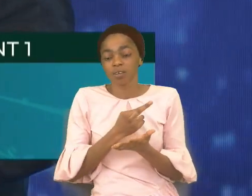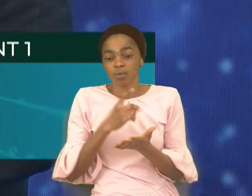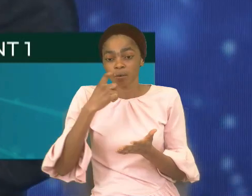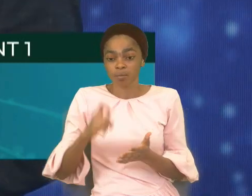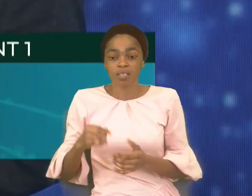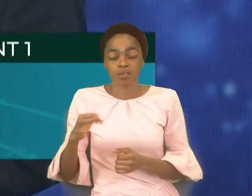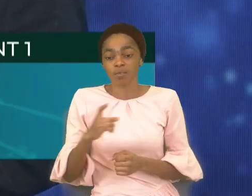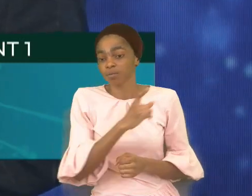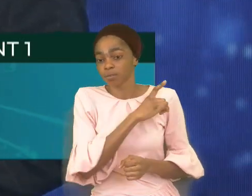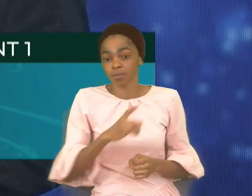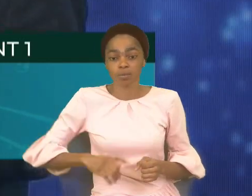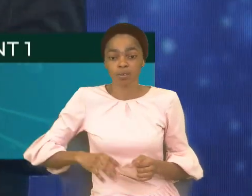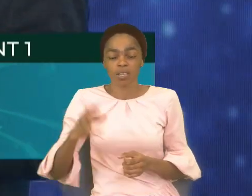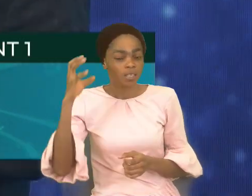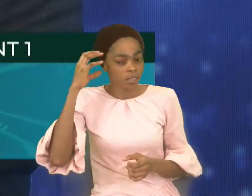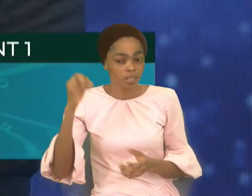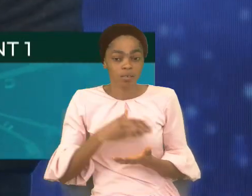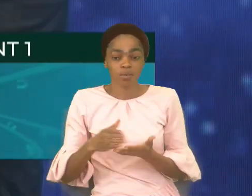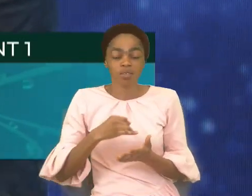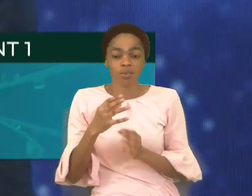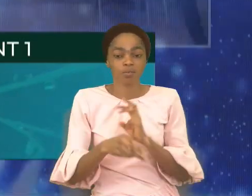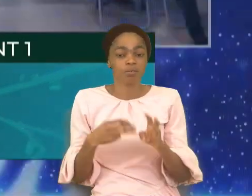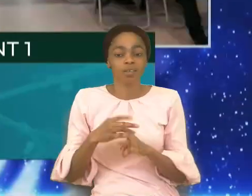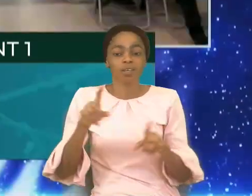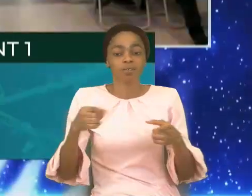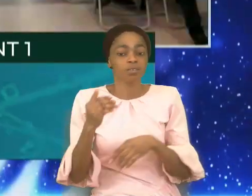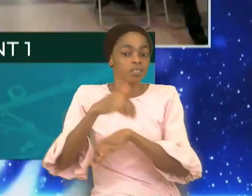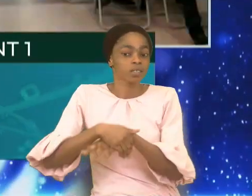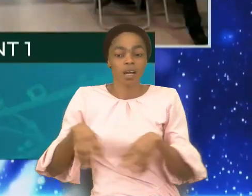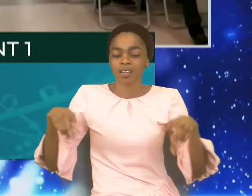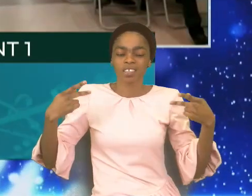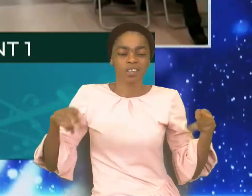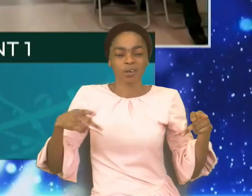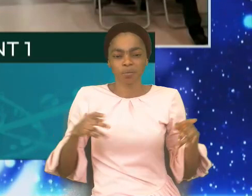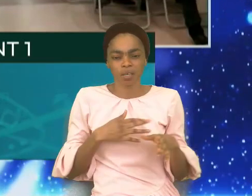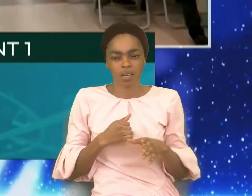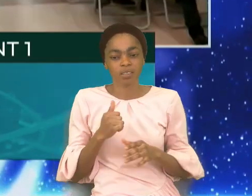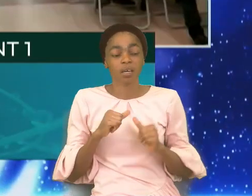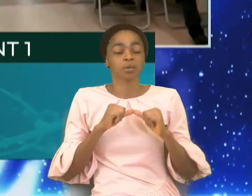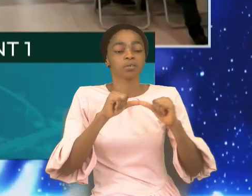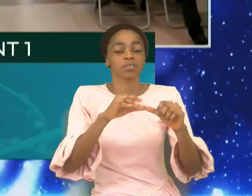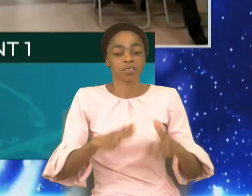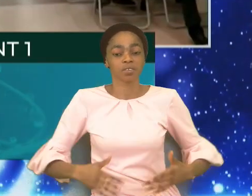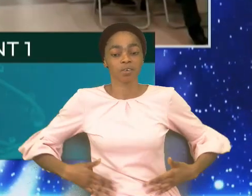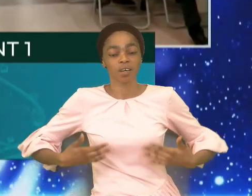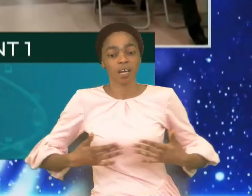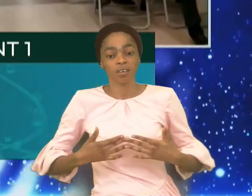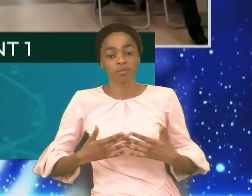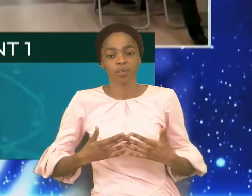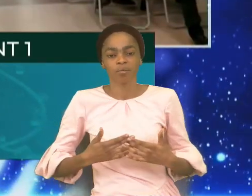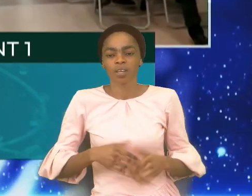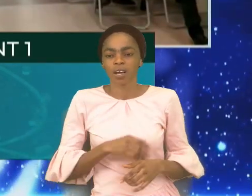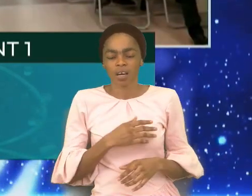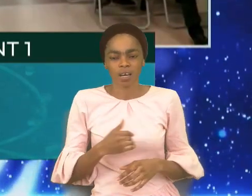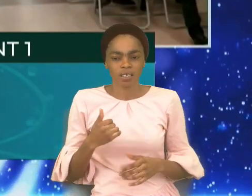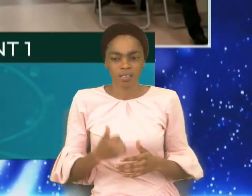and live it up, and do whatever you want to do. On Sunday, then you can go to church and you can say, God, we